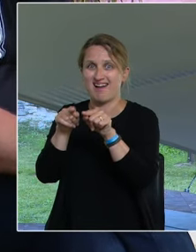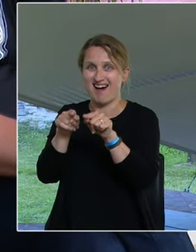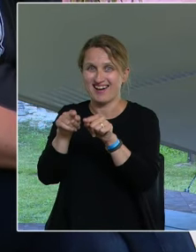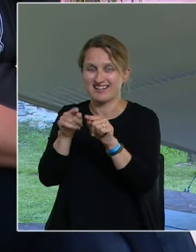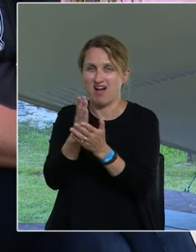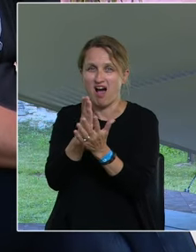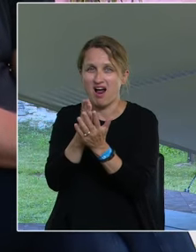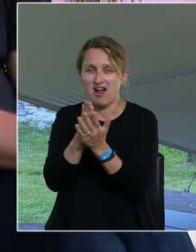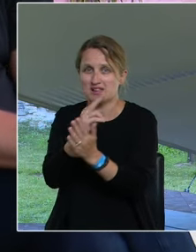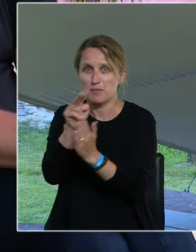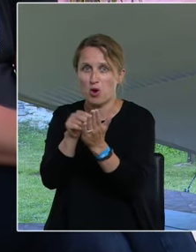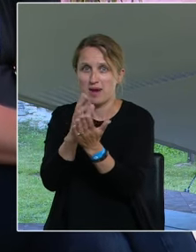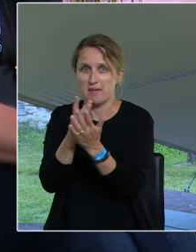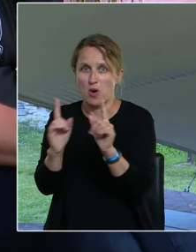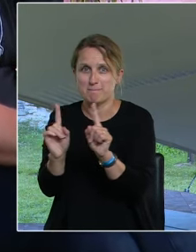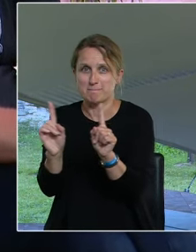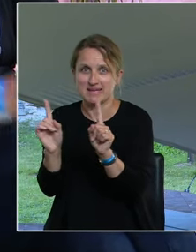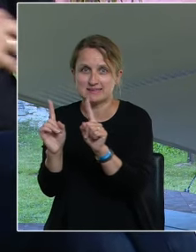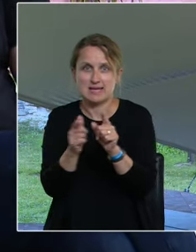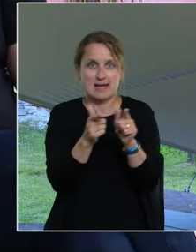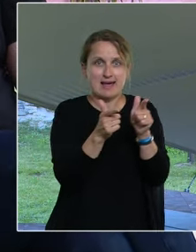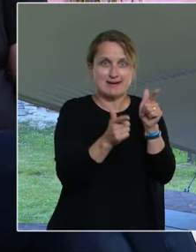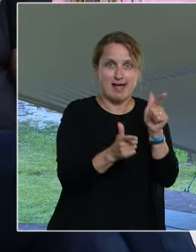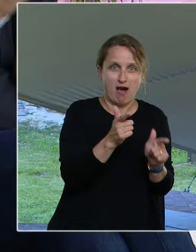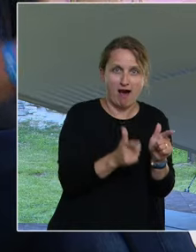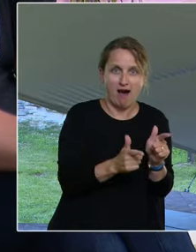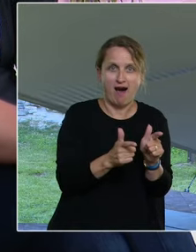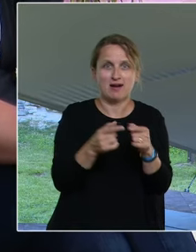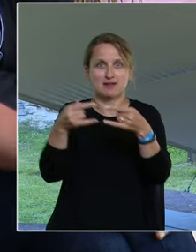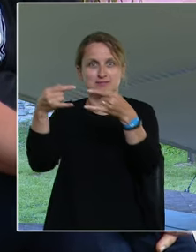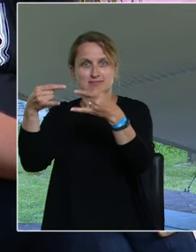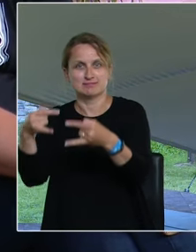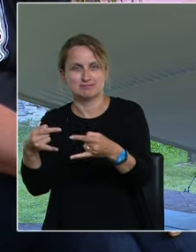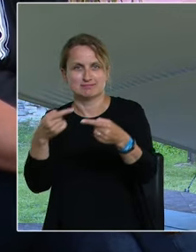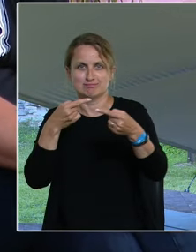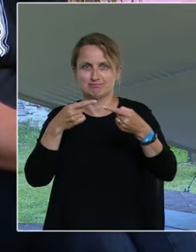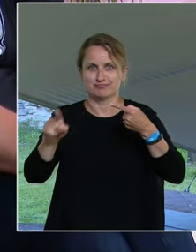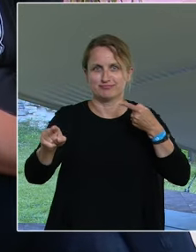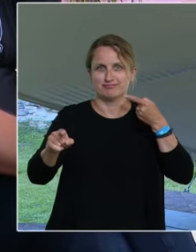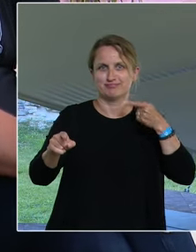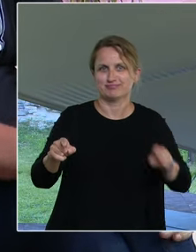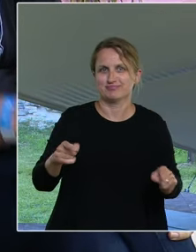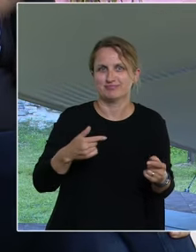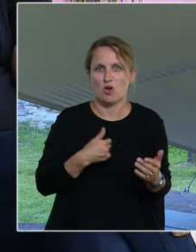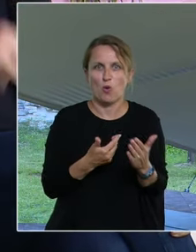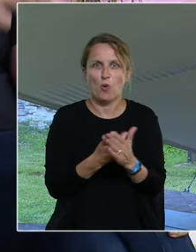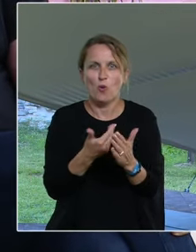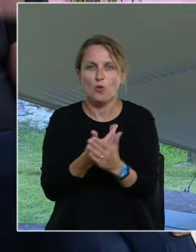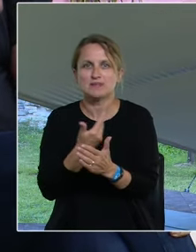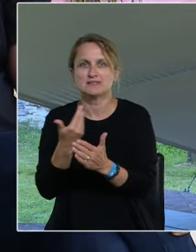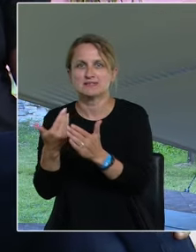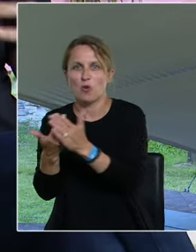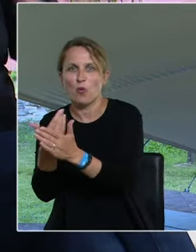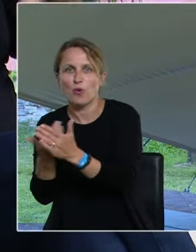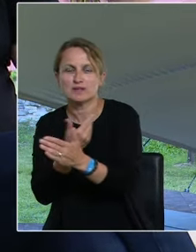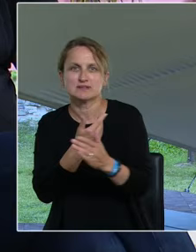the problem is that very often our realities are different. Algorithms are either feeding us different kind of news, or we ourselves, because of our